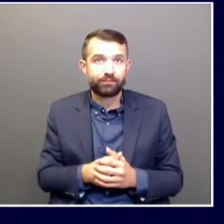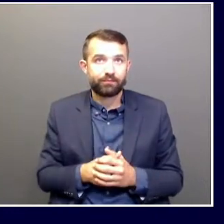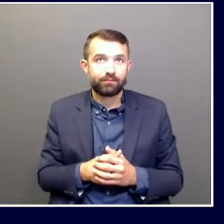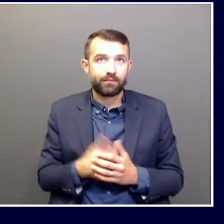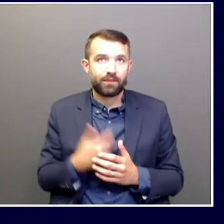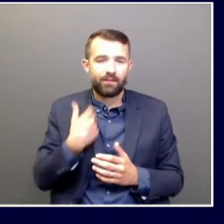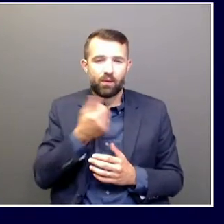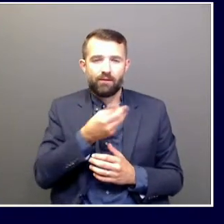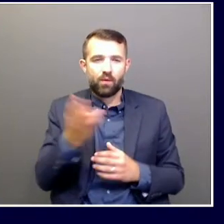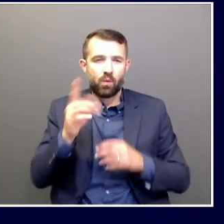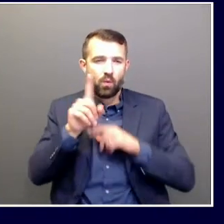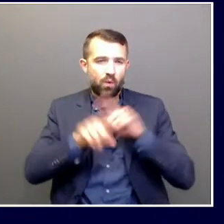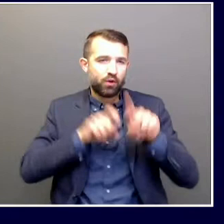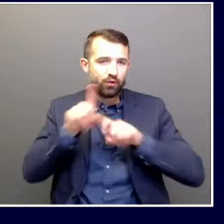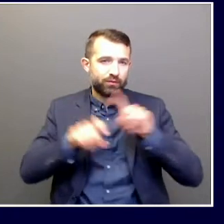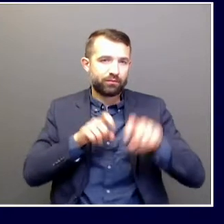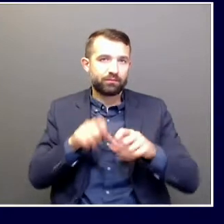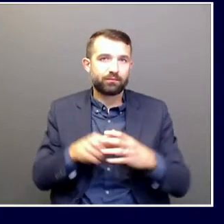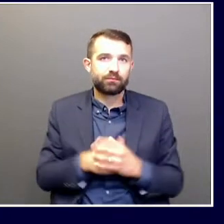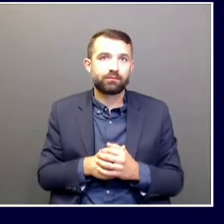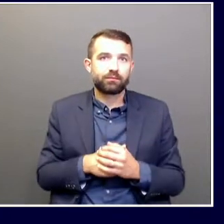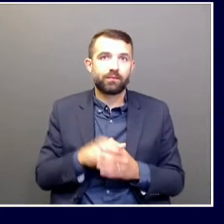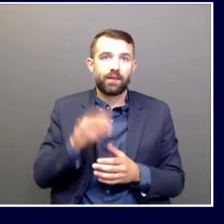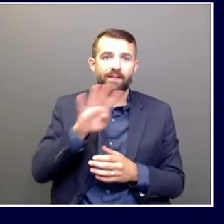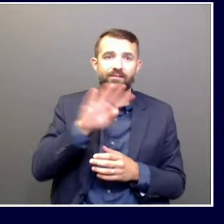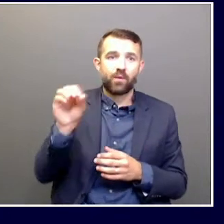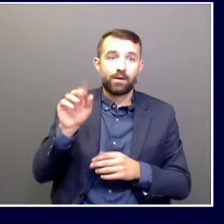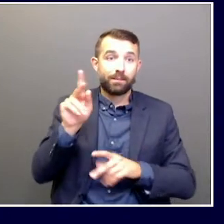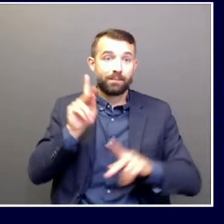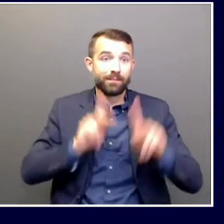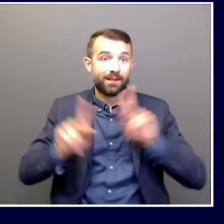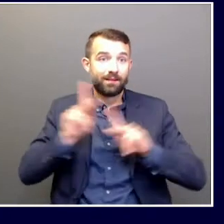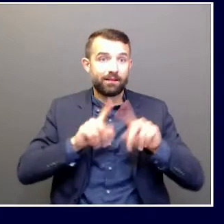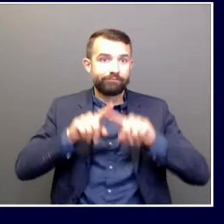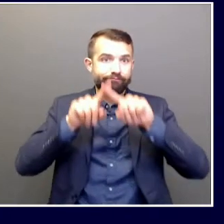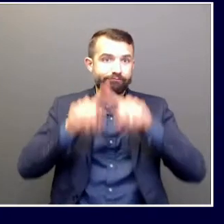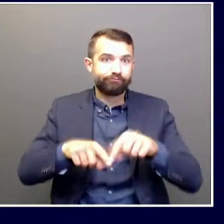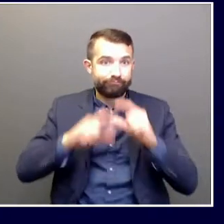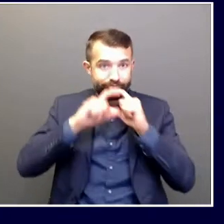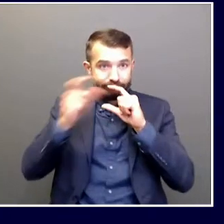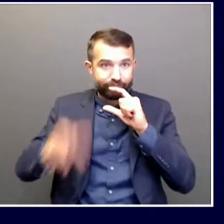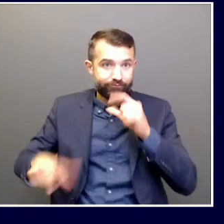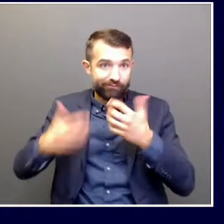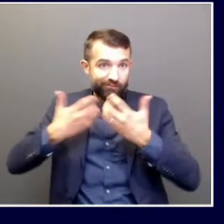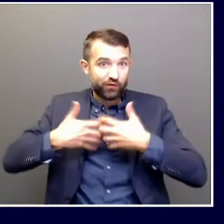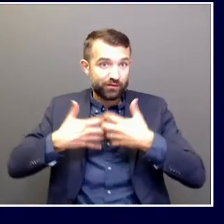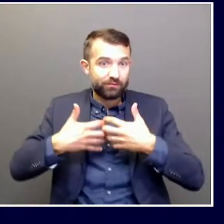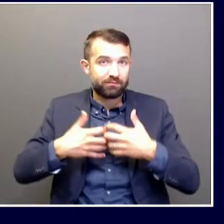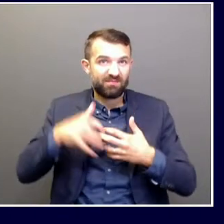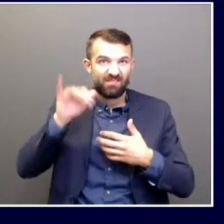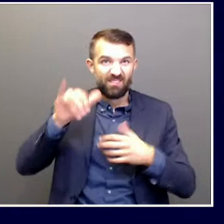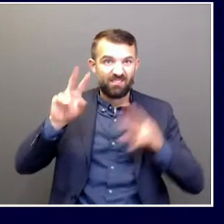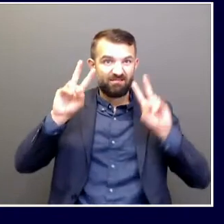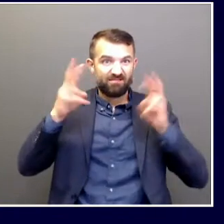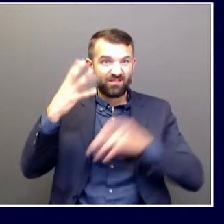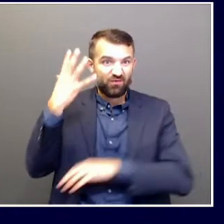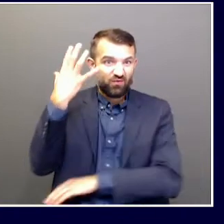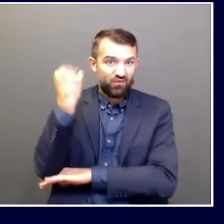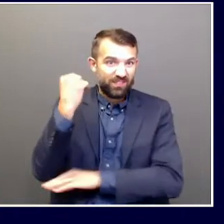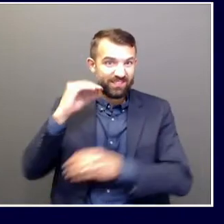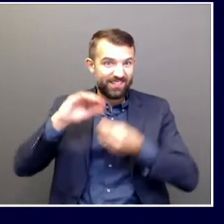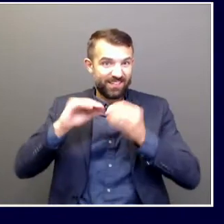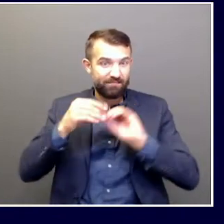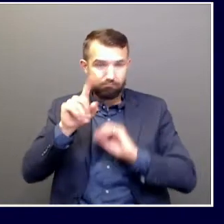people on ventilators, is that a record number as well? And also, Brad, go ahead. It's not